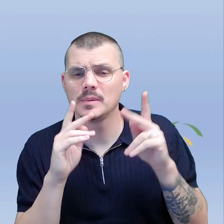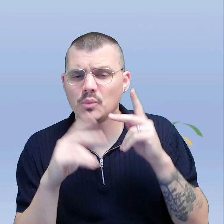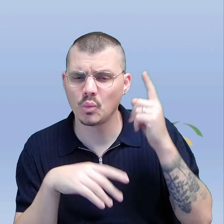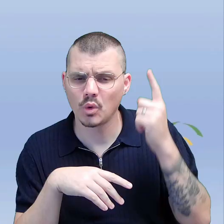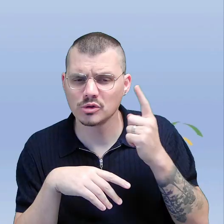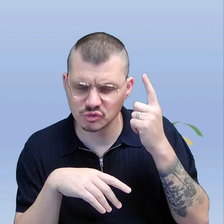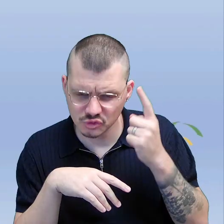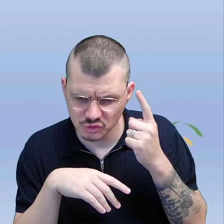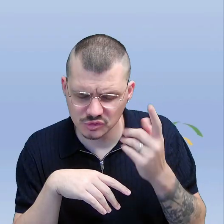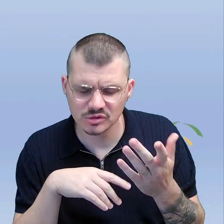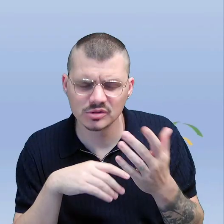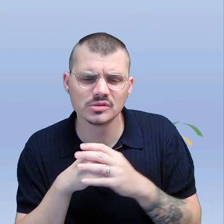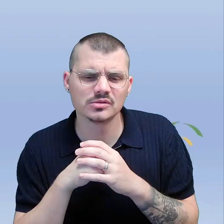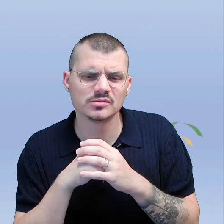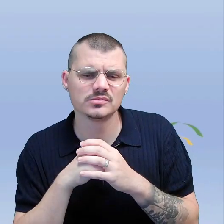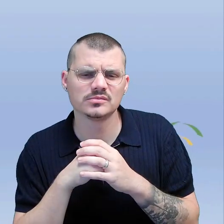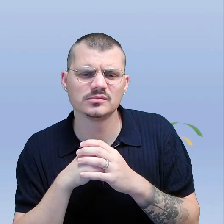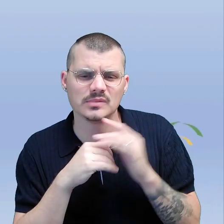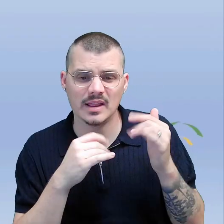Obviously, people wonder about,